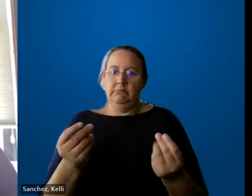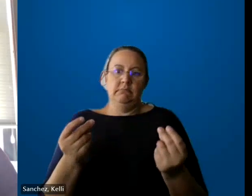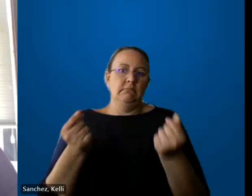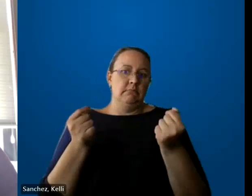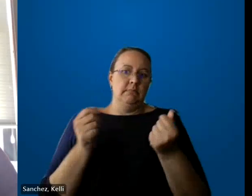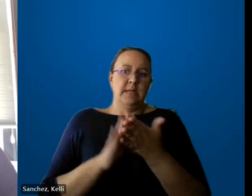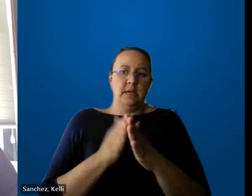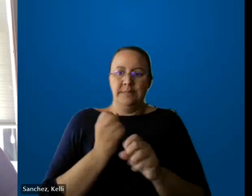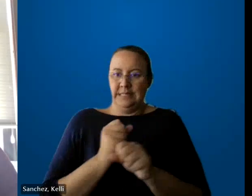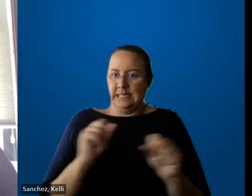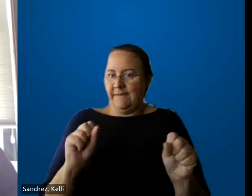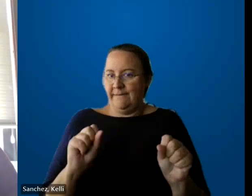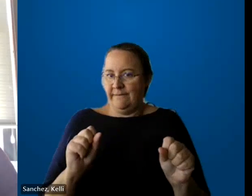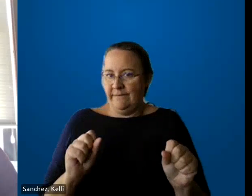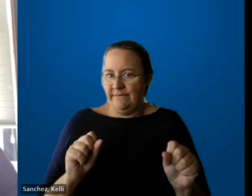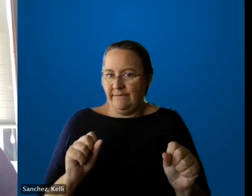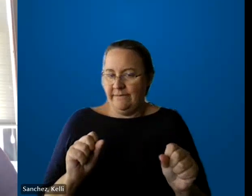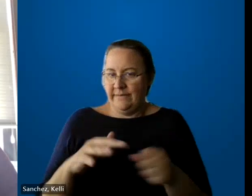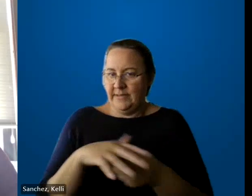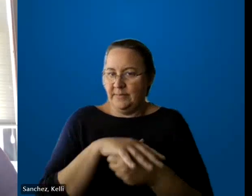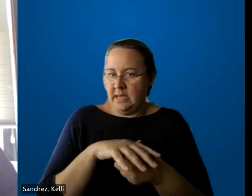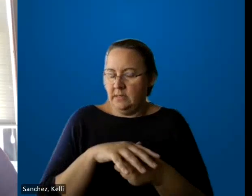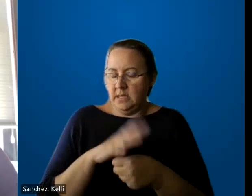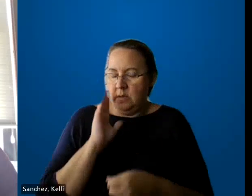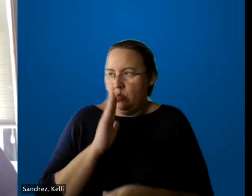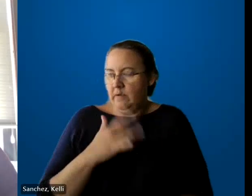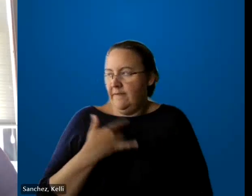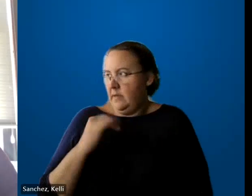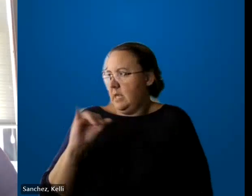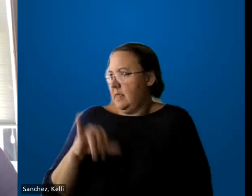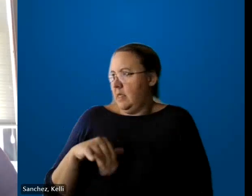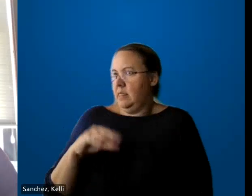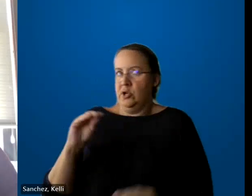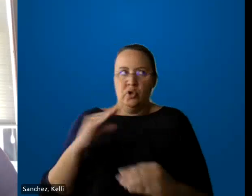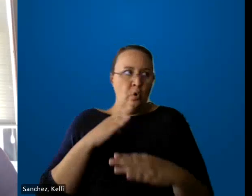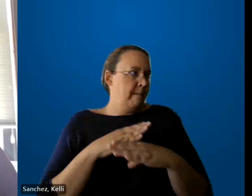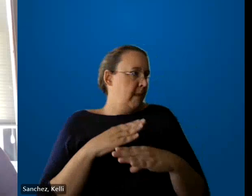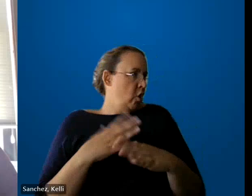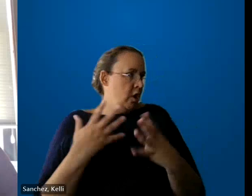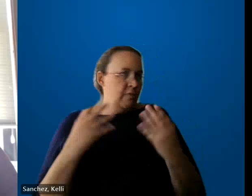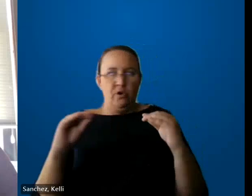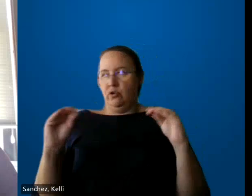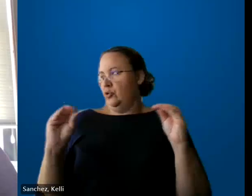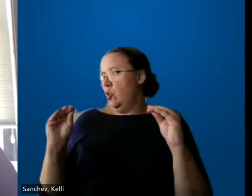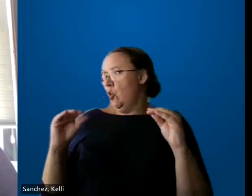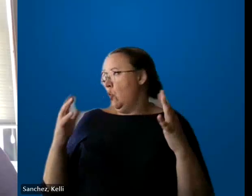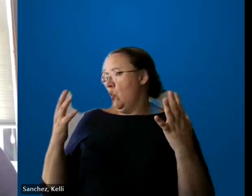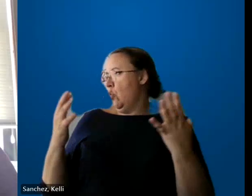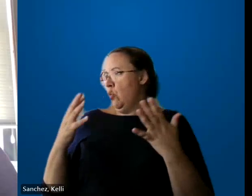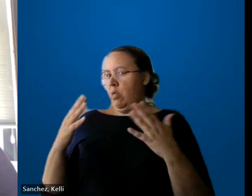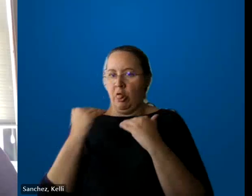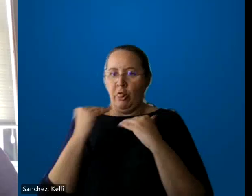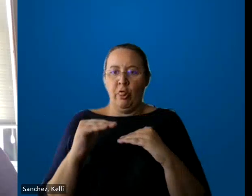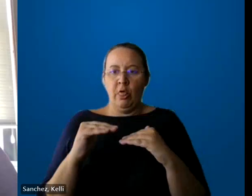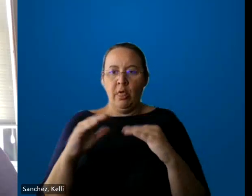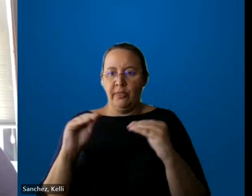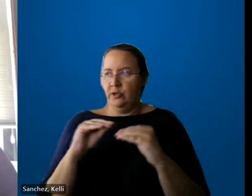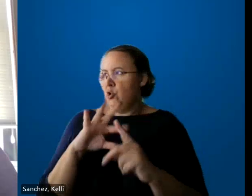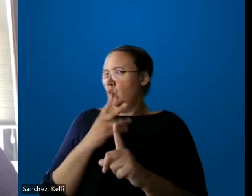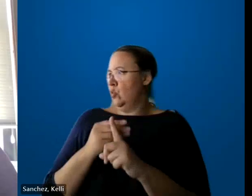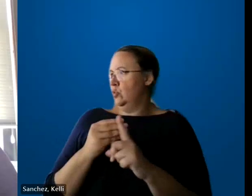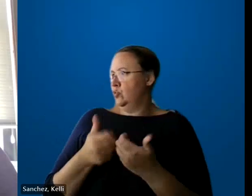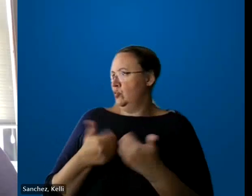safe space, right? It's immediately going, there's no barrier to entry, there's no uh, you know, cultural